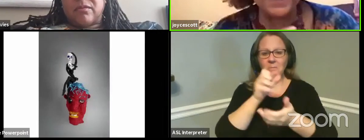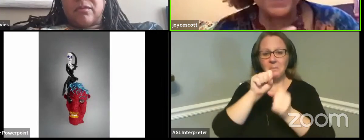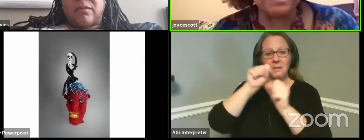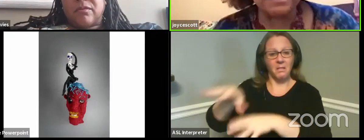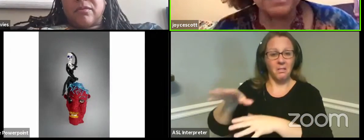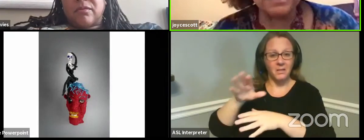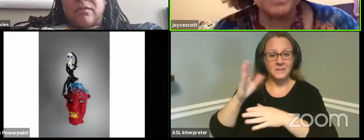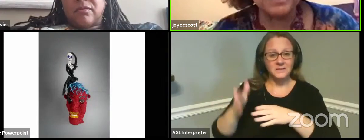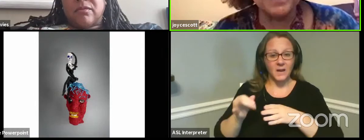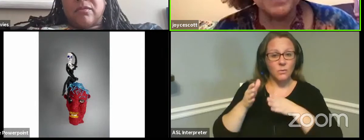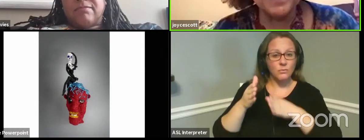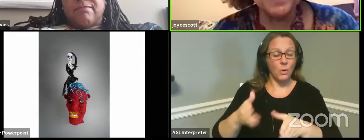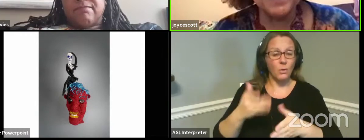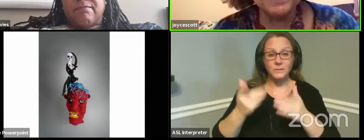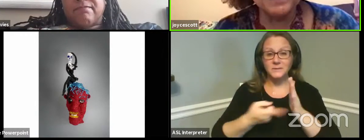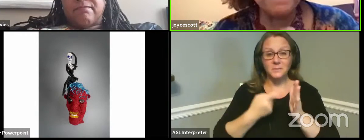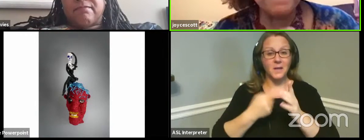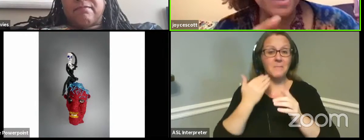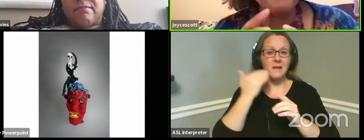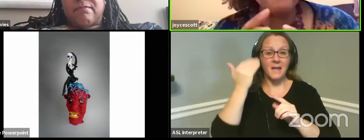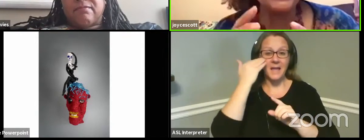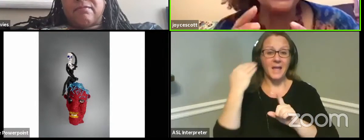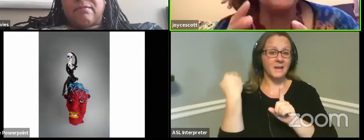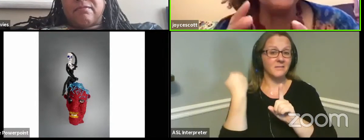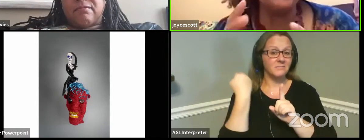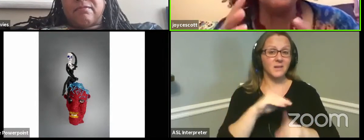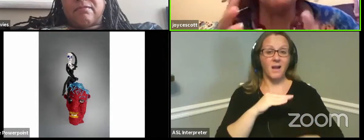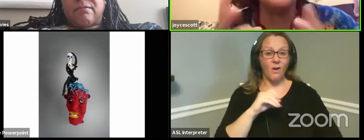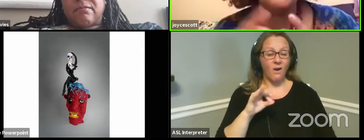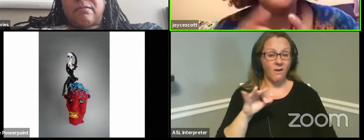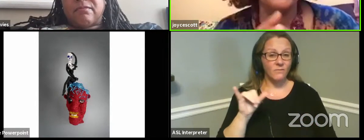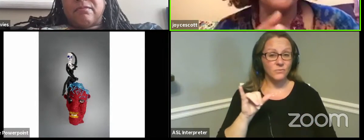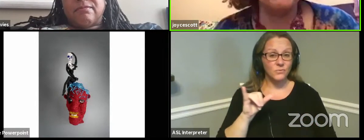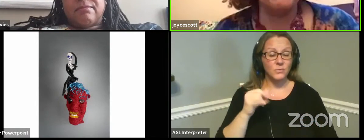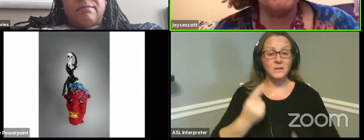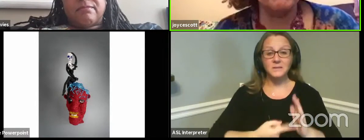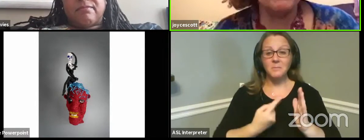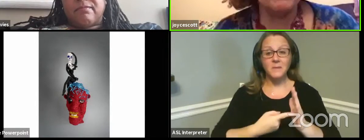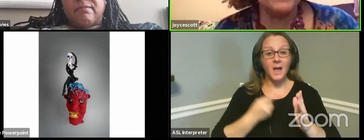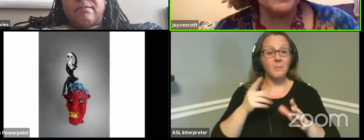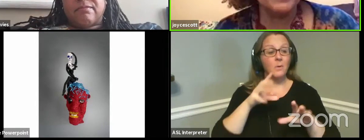decapitate them. They might make their children sit with them.